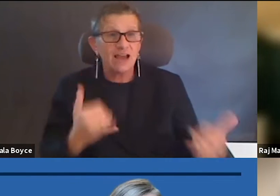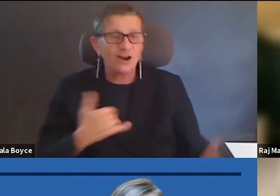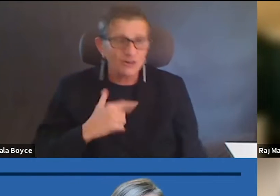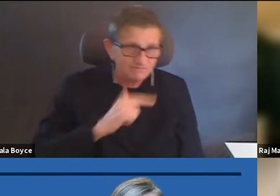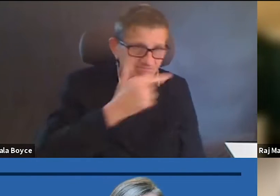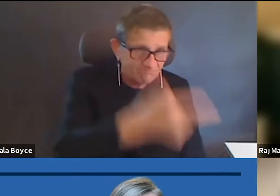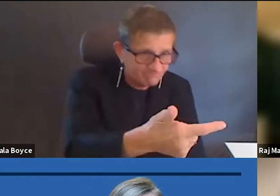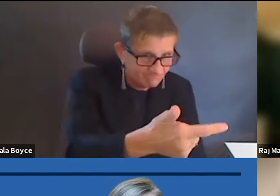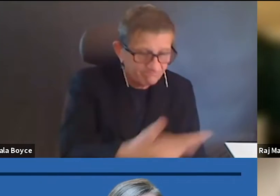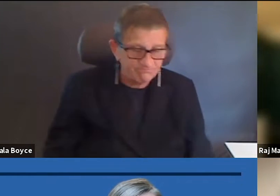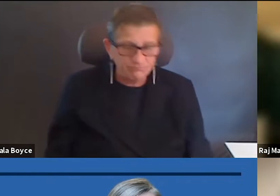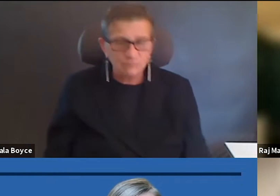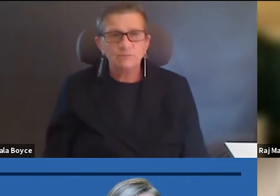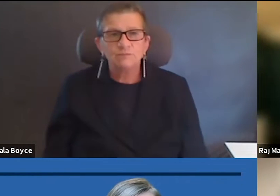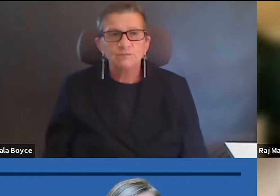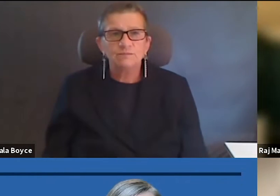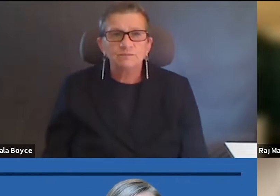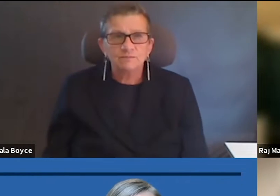to you.